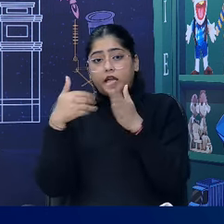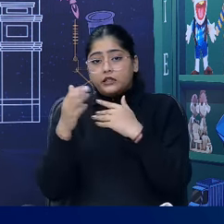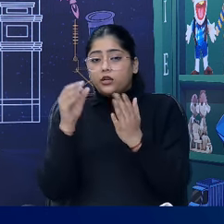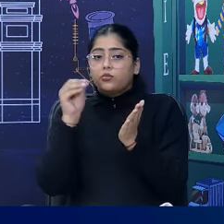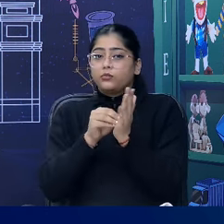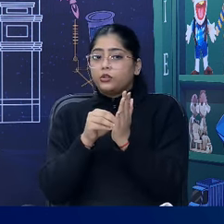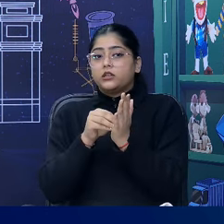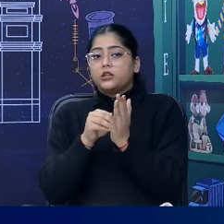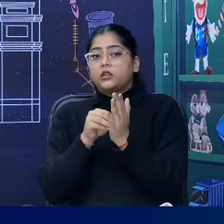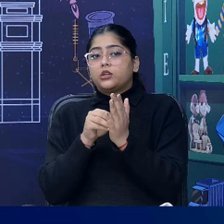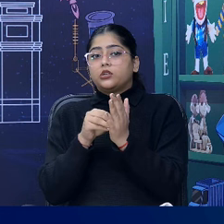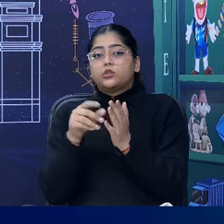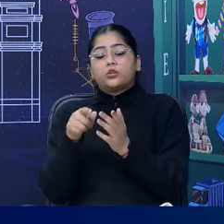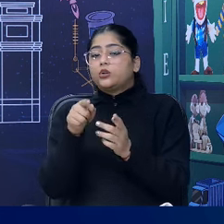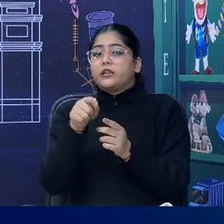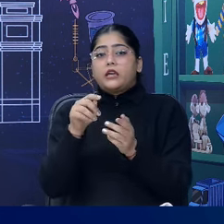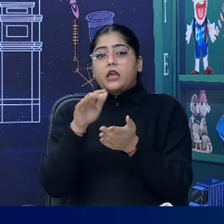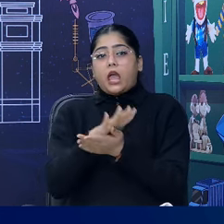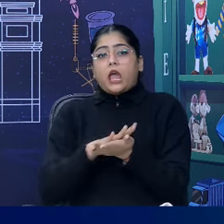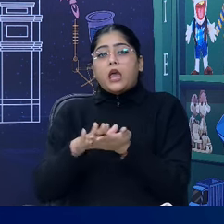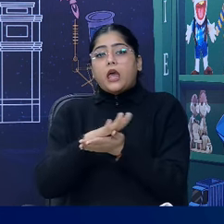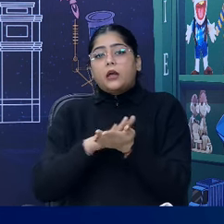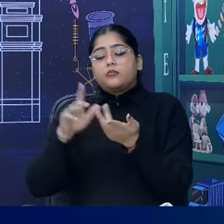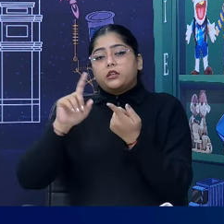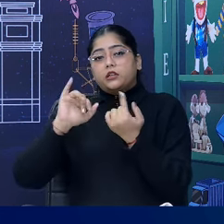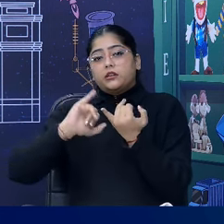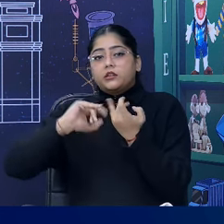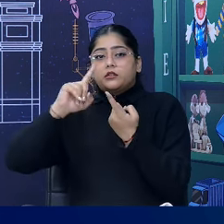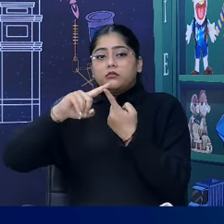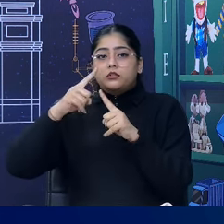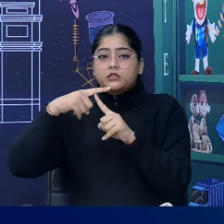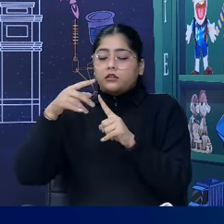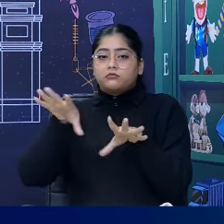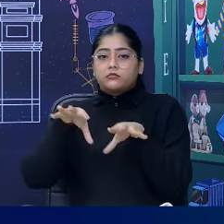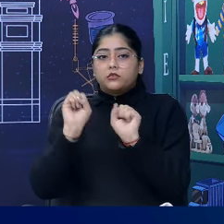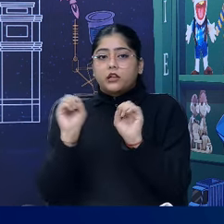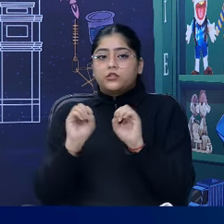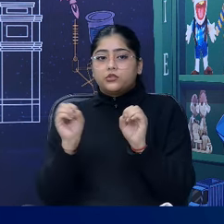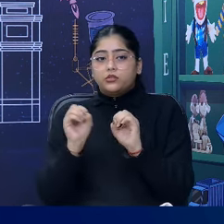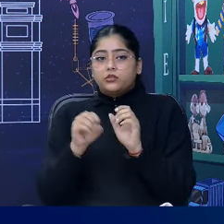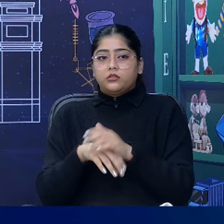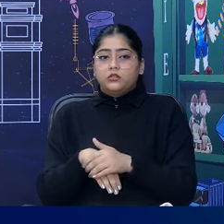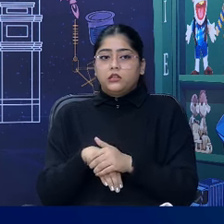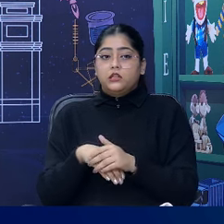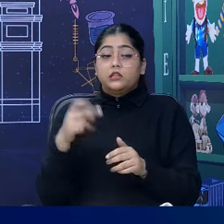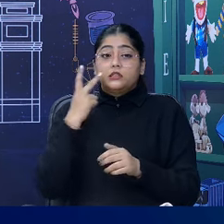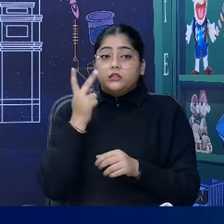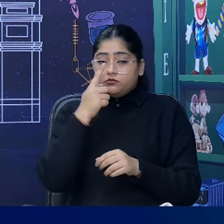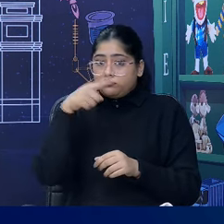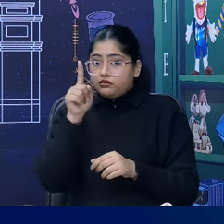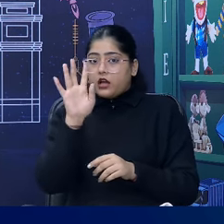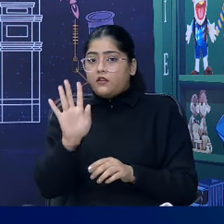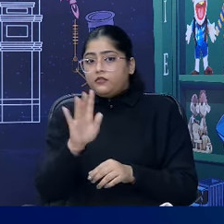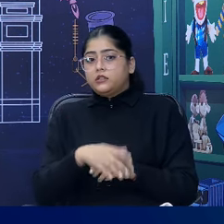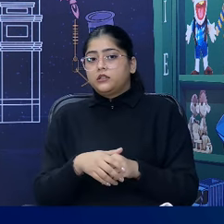it will not be the empty set. It is not the empty set. This is the empty set and this is the empty set. If you will put